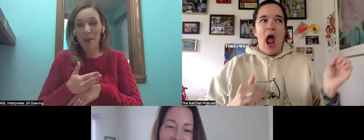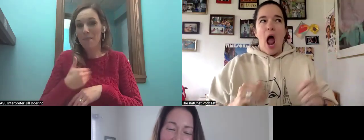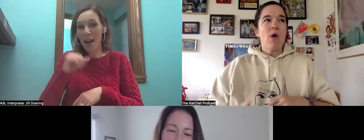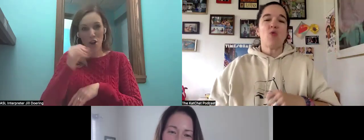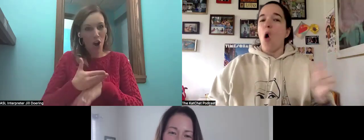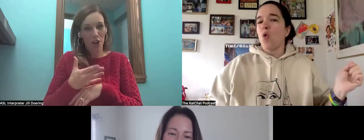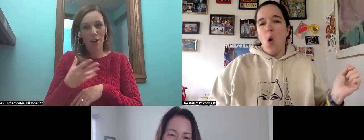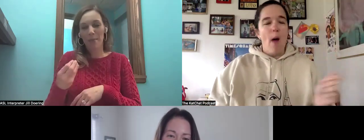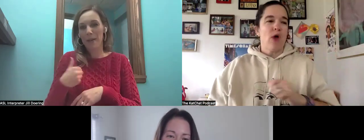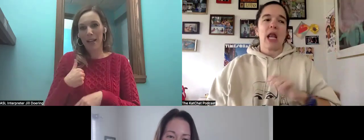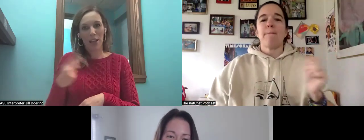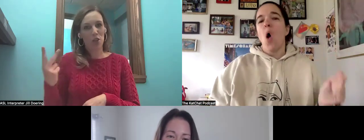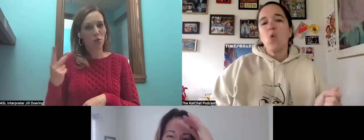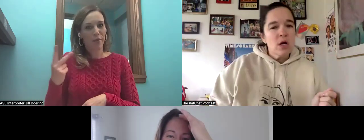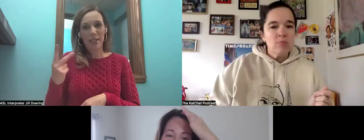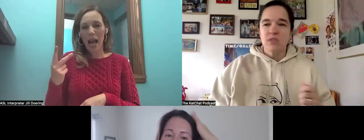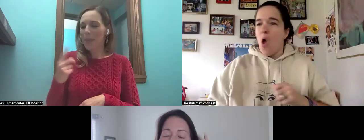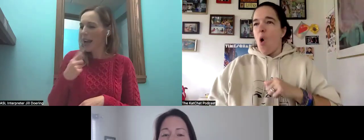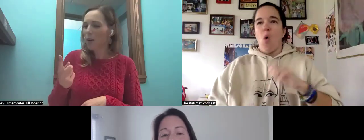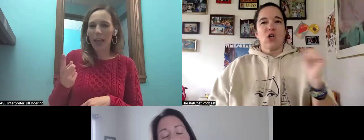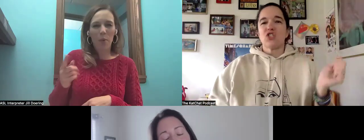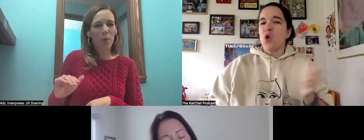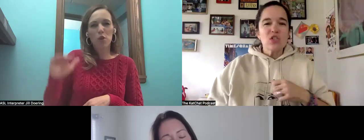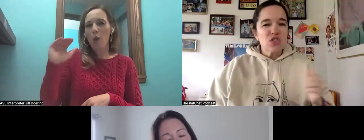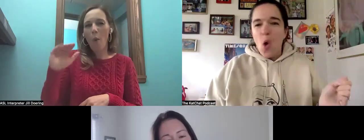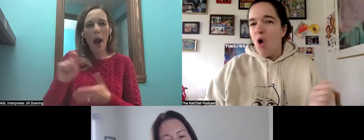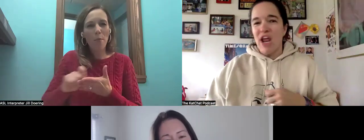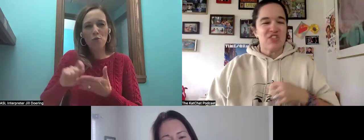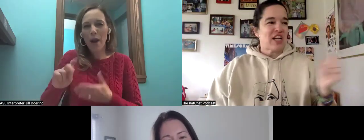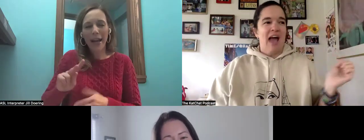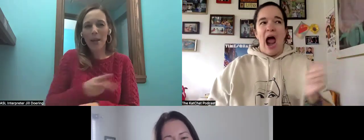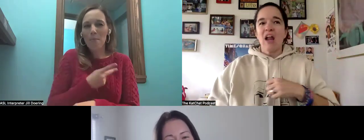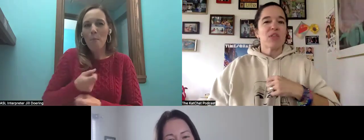and I would grow up writing poems or short